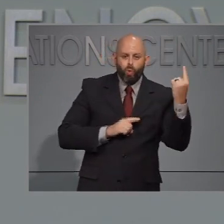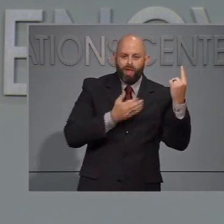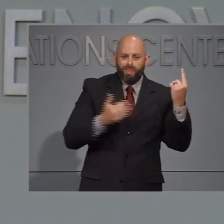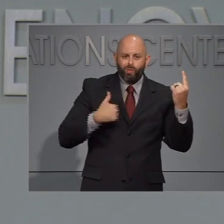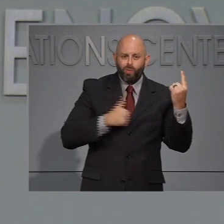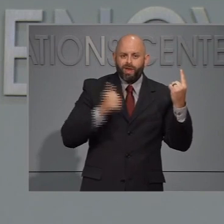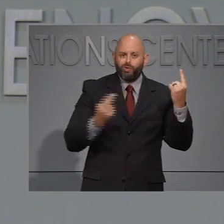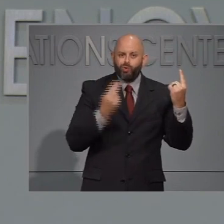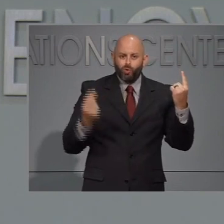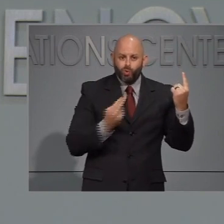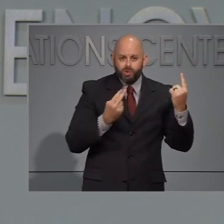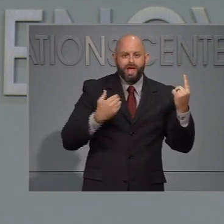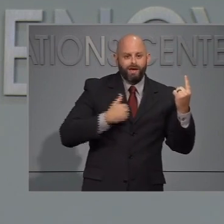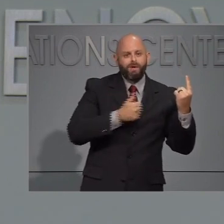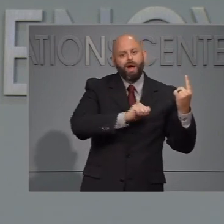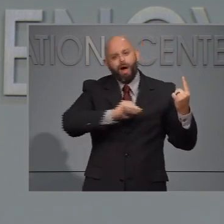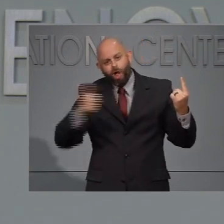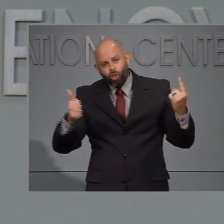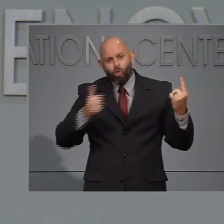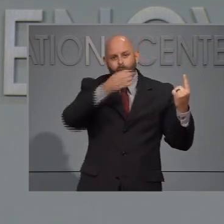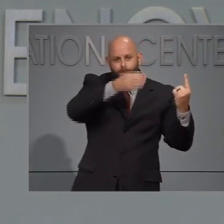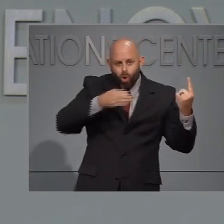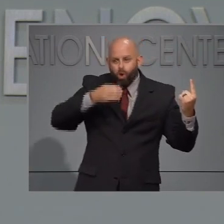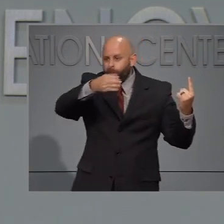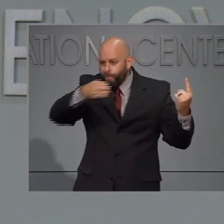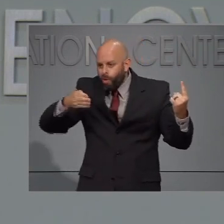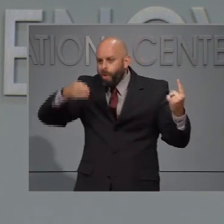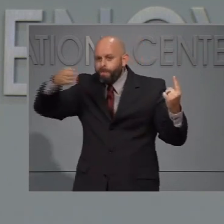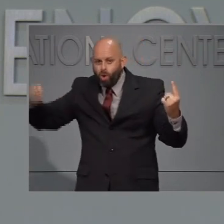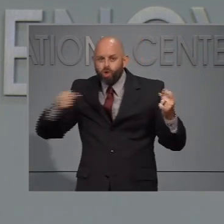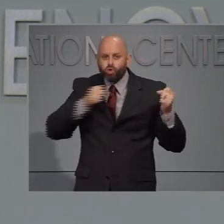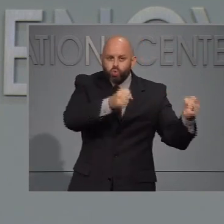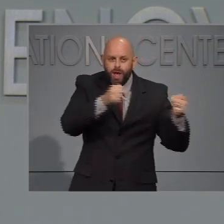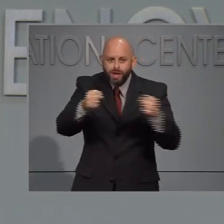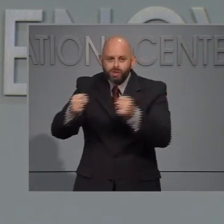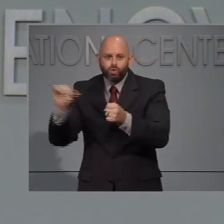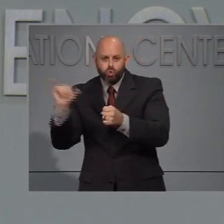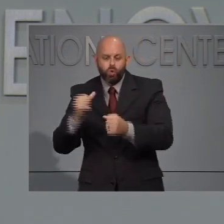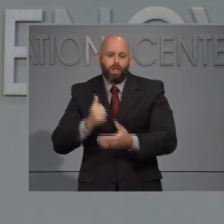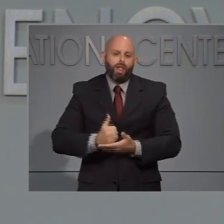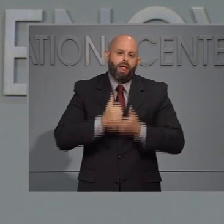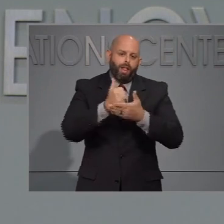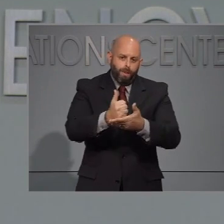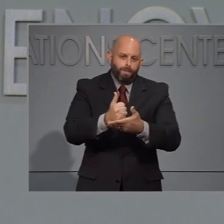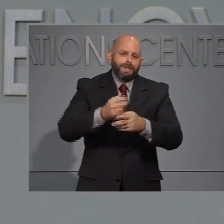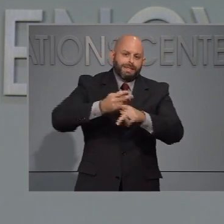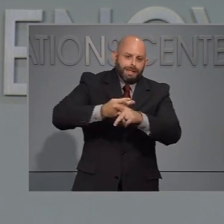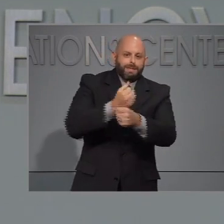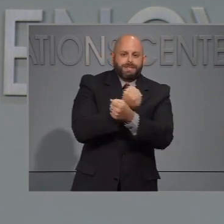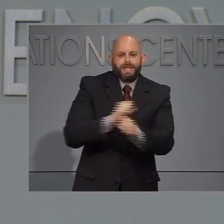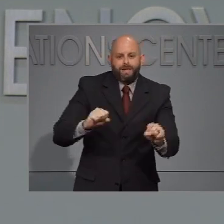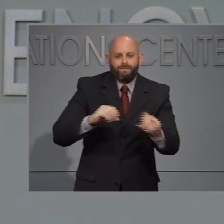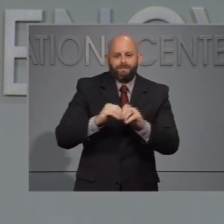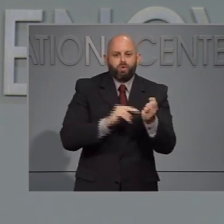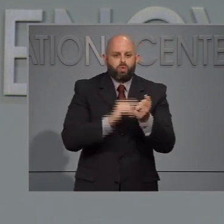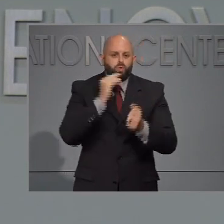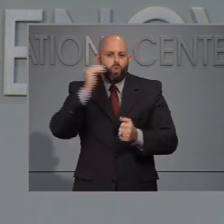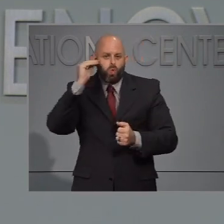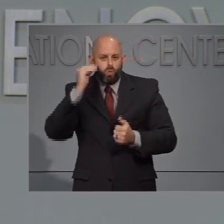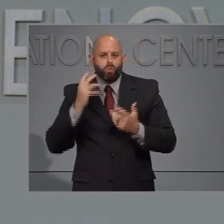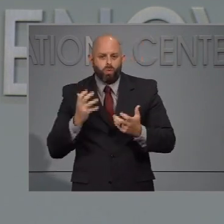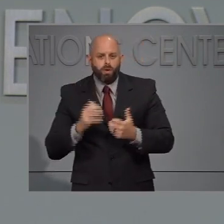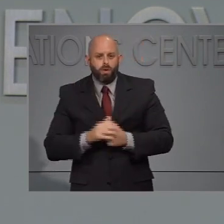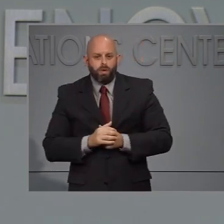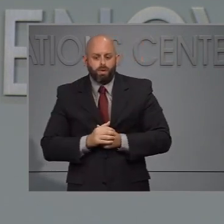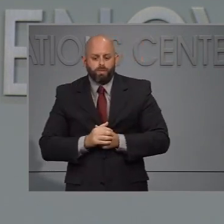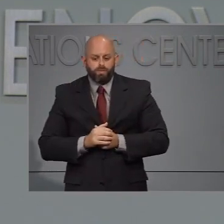strategy to make sure that we are keeping those in our long-term care facilities safe and that they are healthy. So we have a